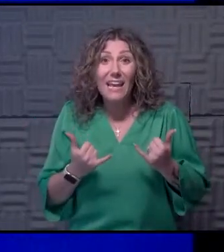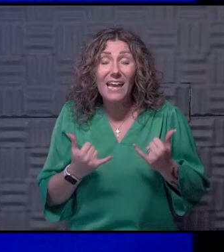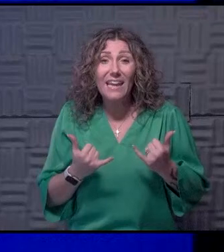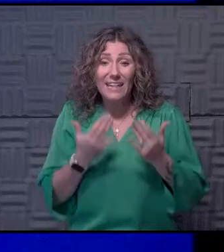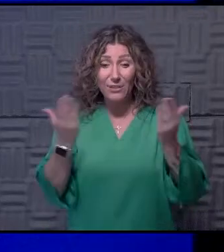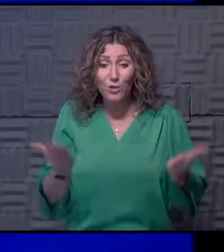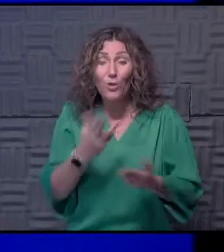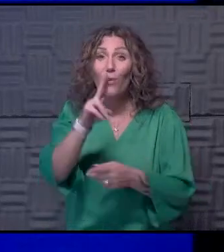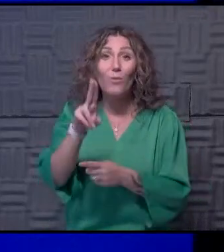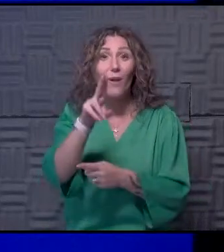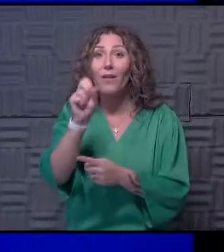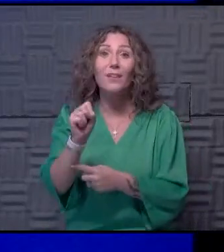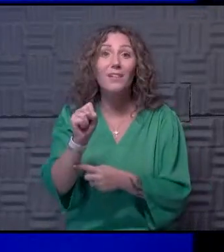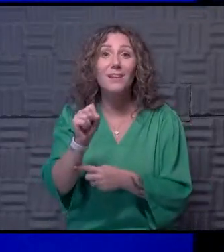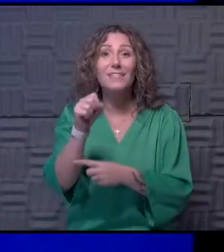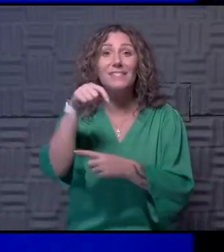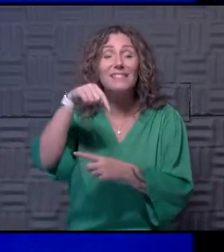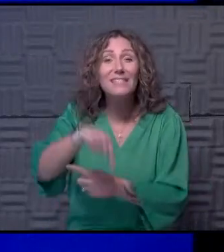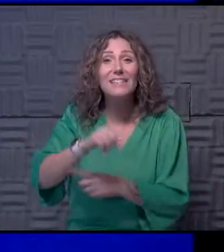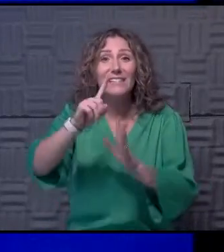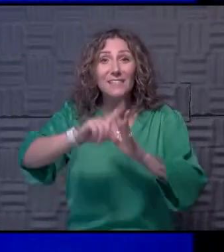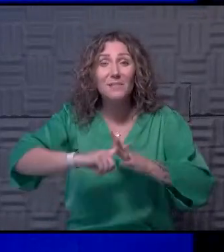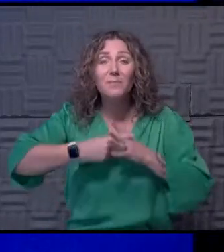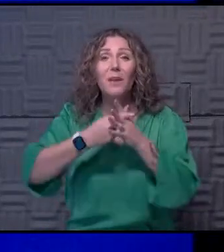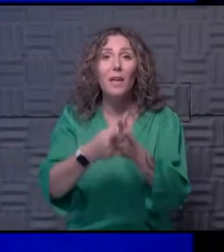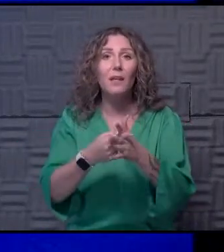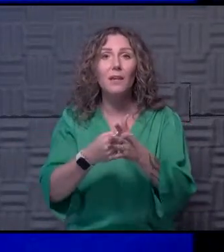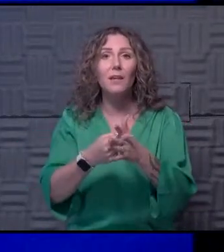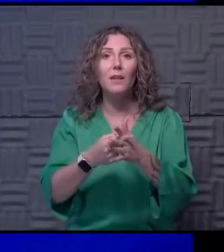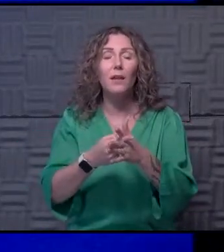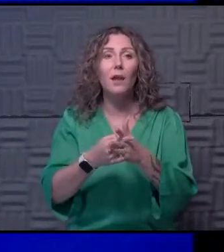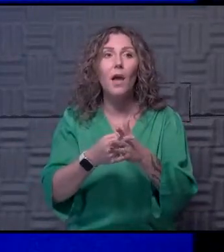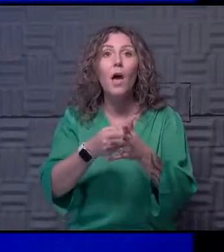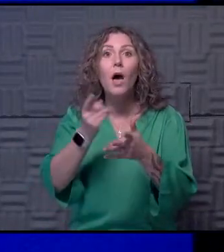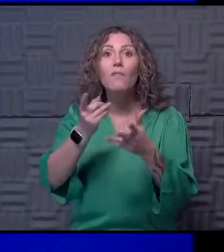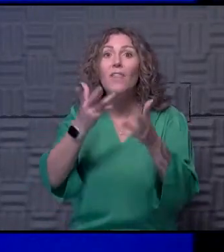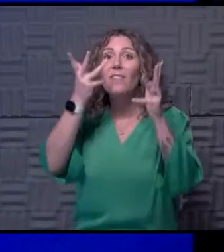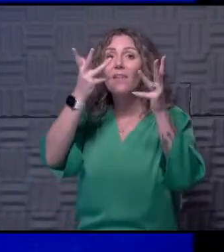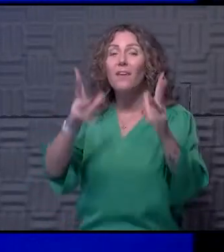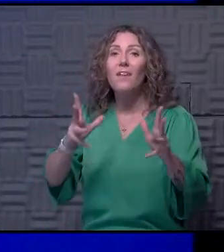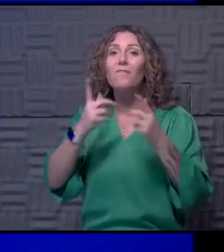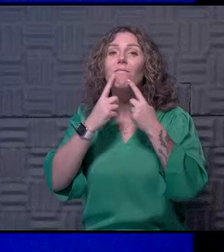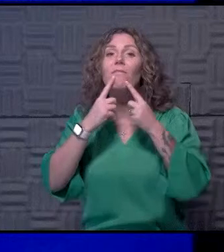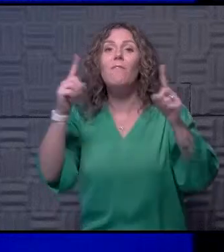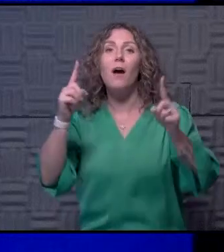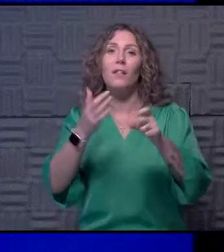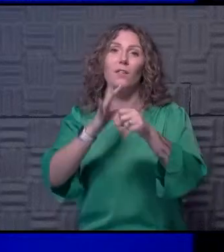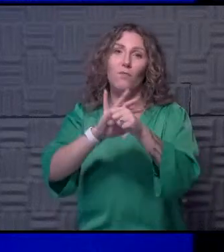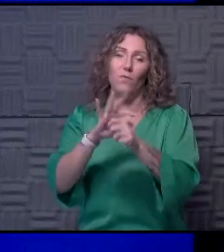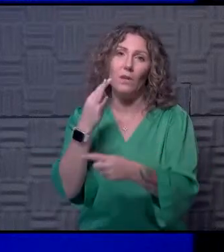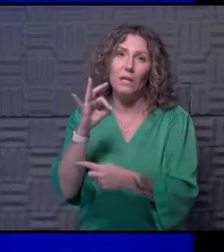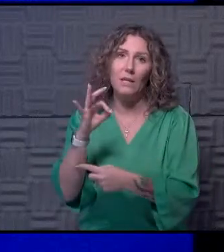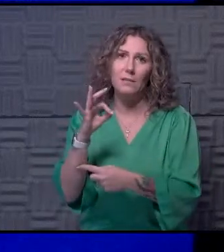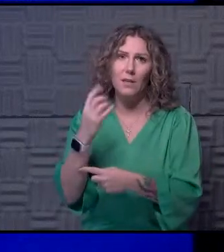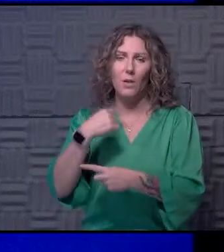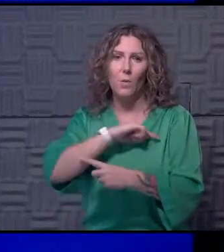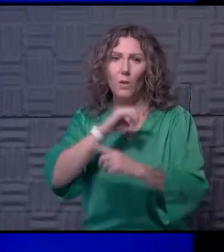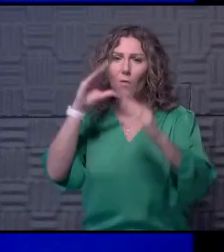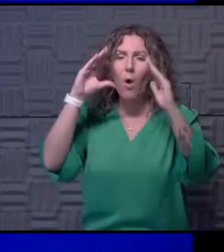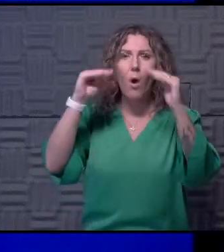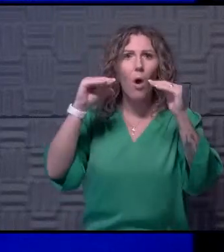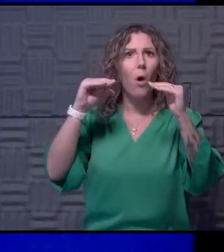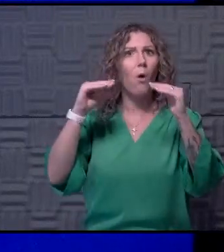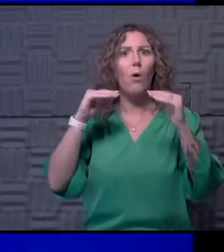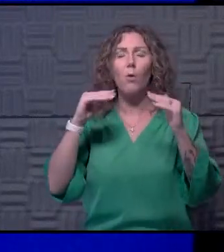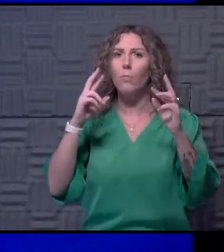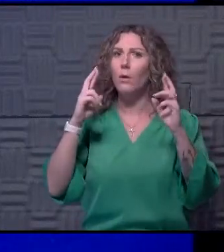United States, this is the beginning of the end of COVID. We've had hope to carry us